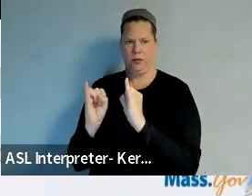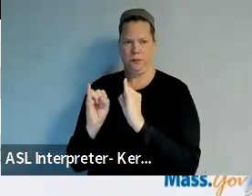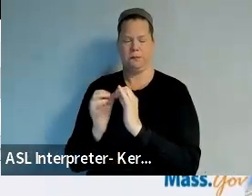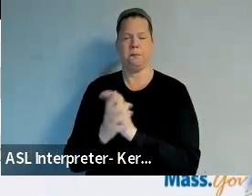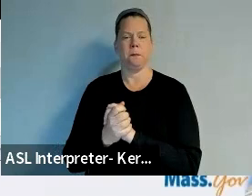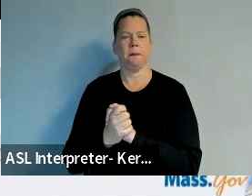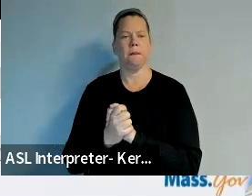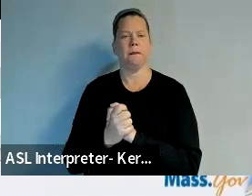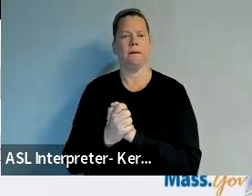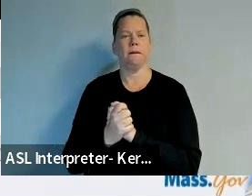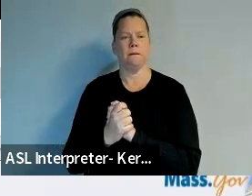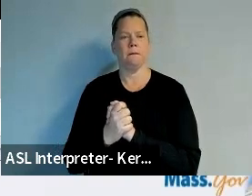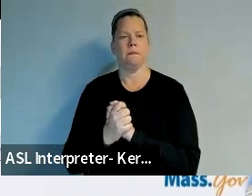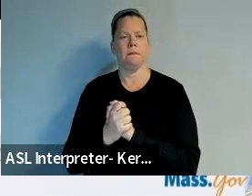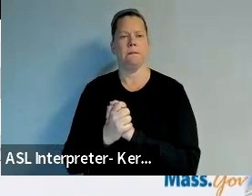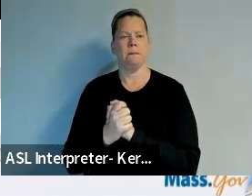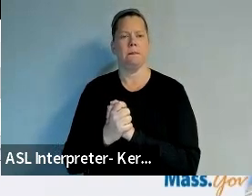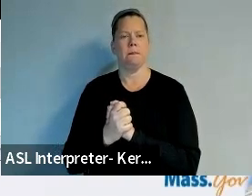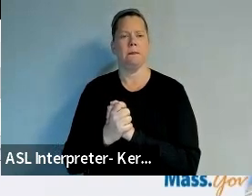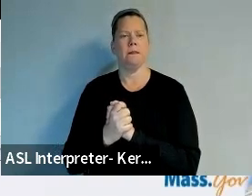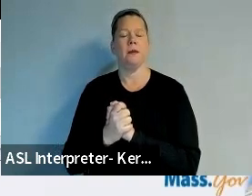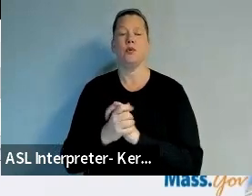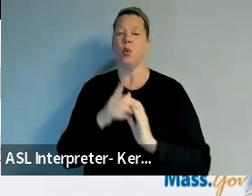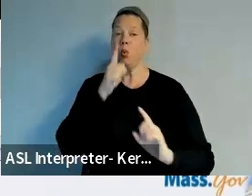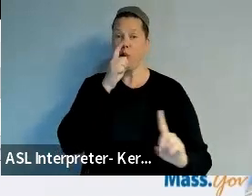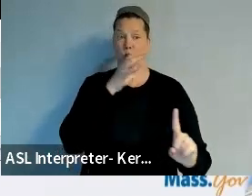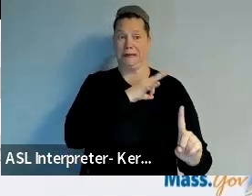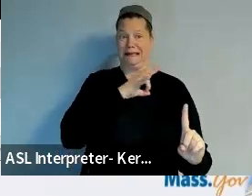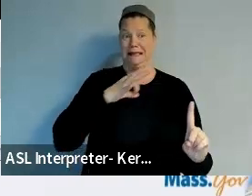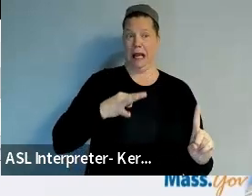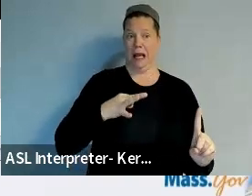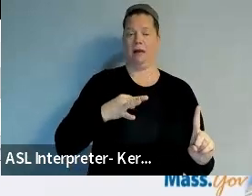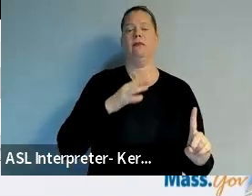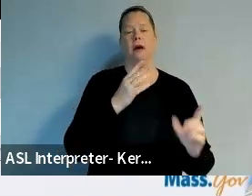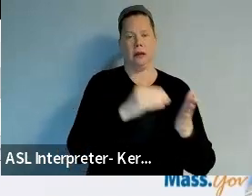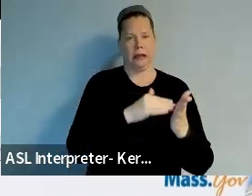begin with entering the name of the staff, Test.